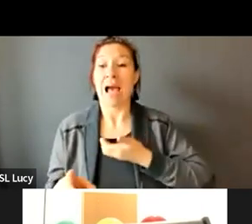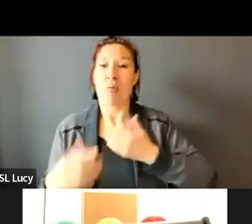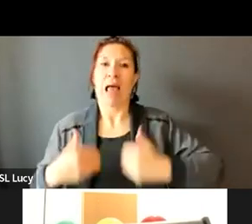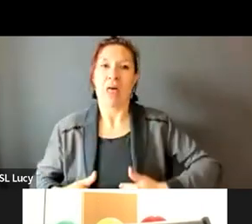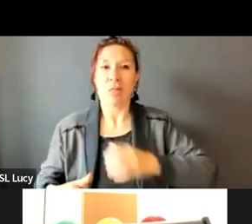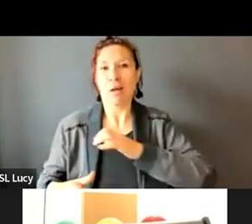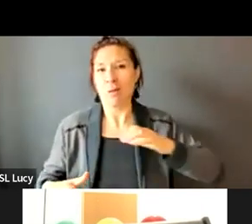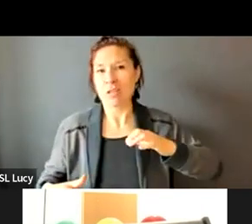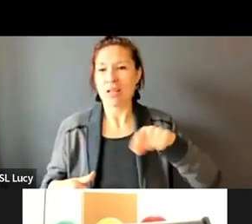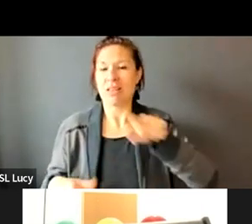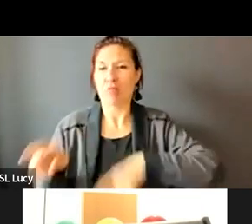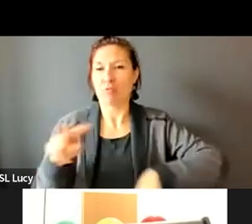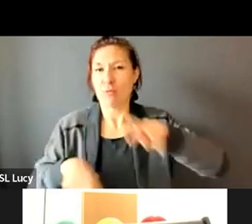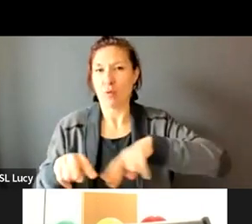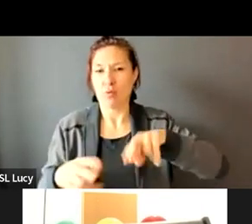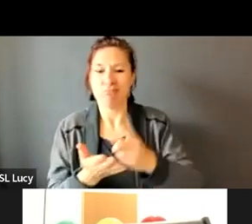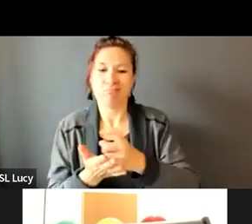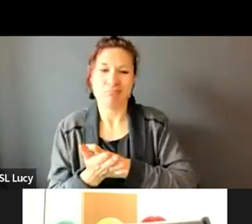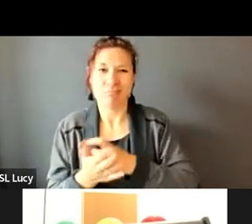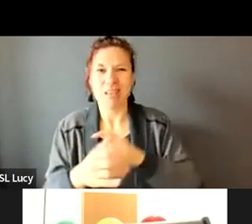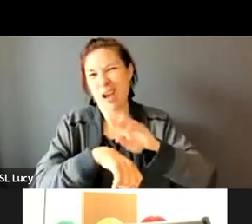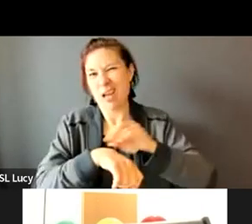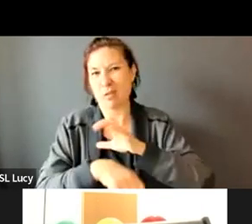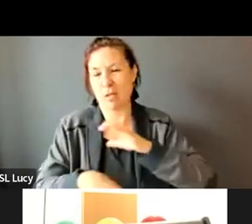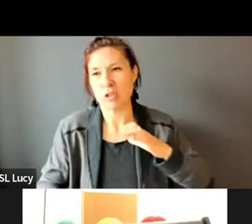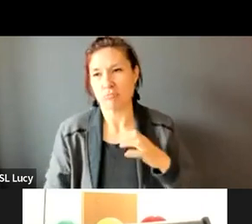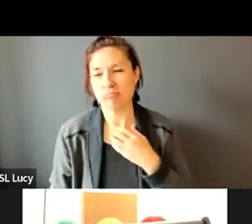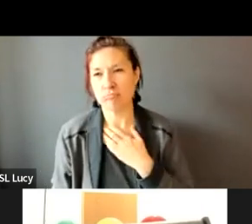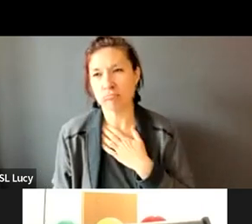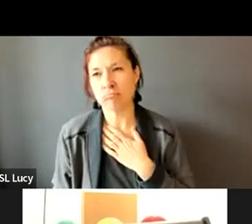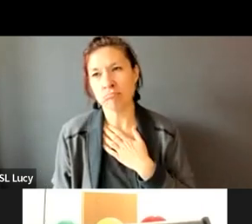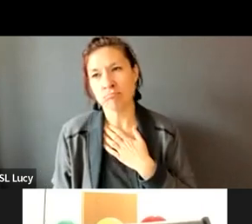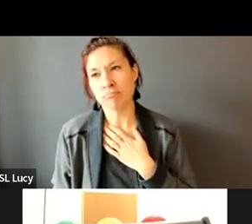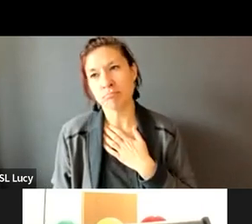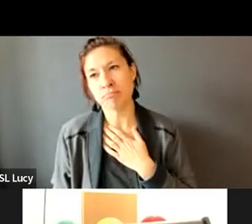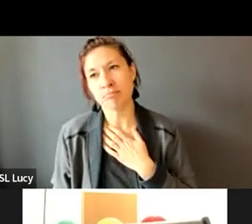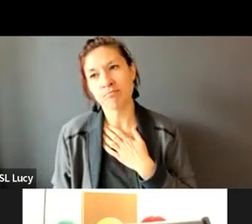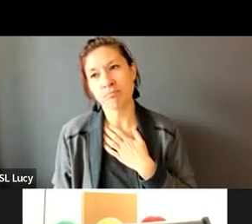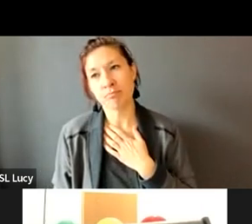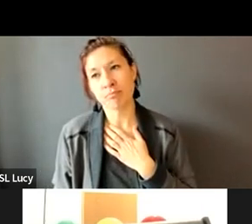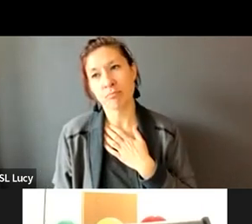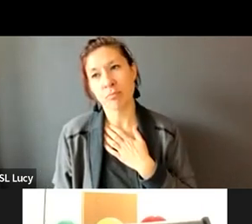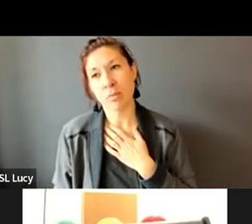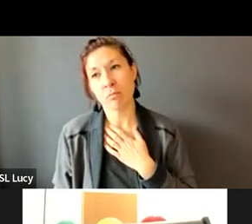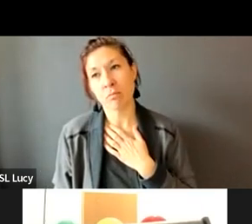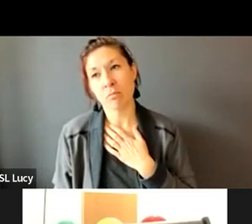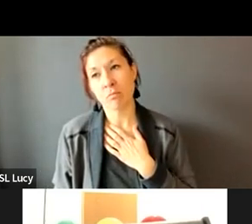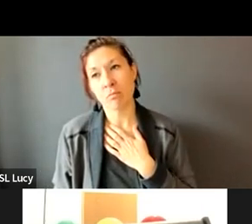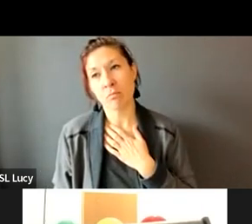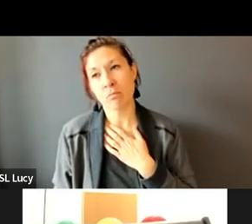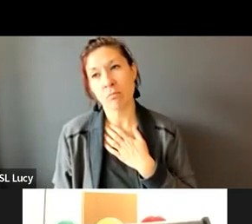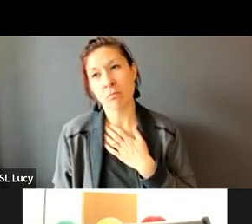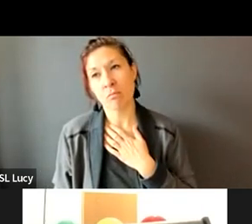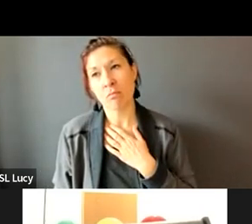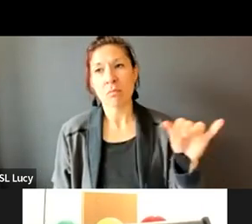I spoke about um that advisory commission um and then from that there's questions that that are generally added sometimes they're